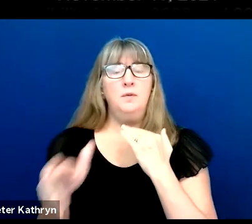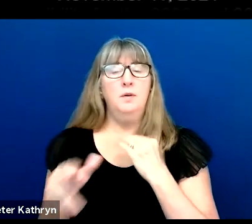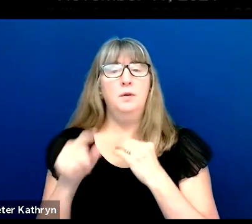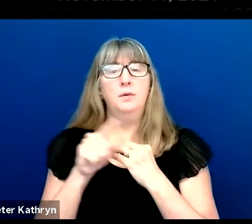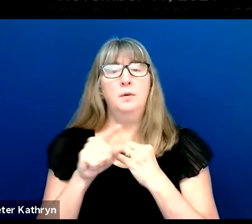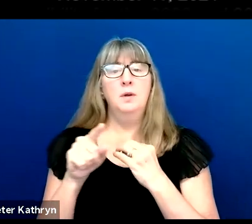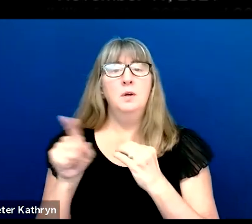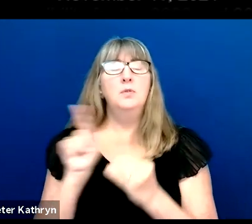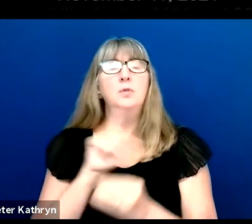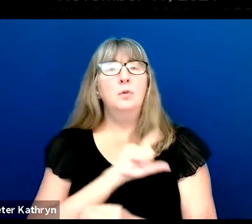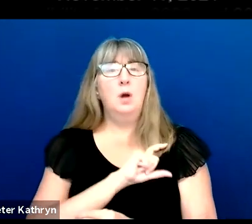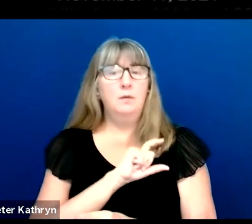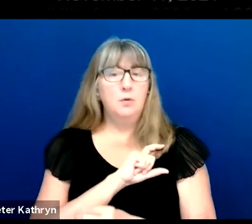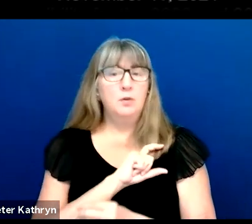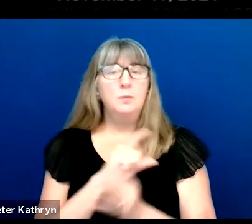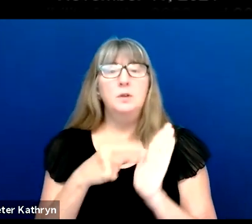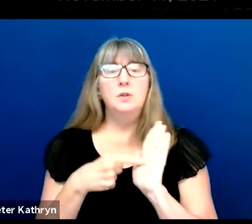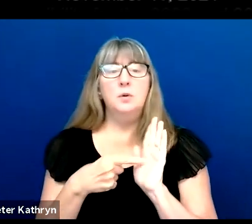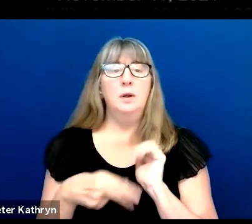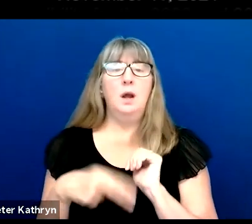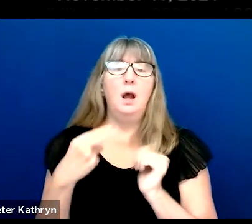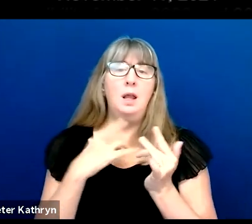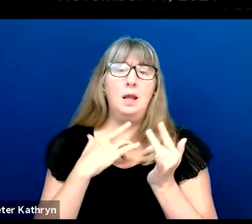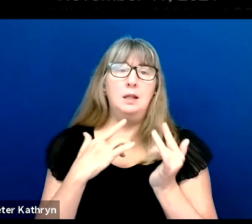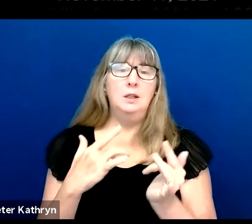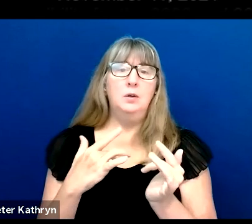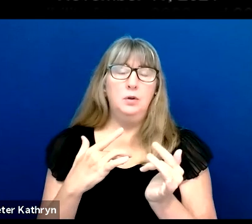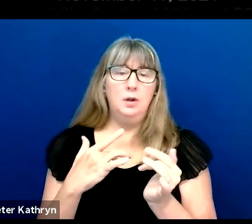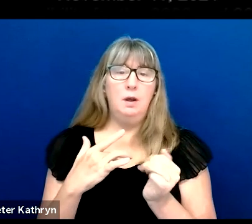law enforcement, indicating a high likelihood of